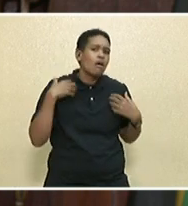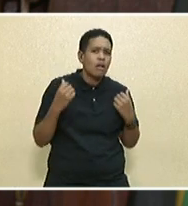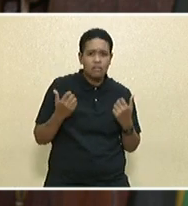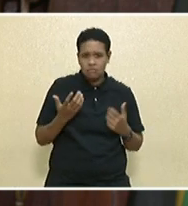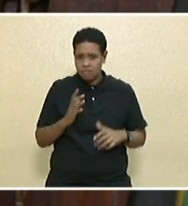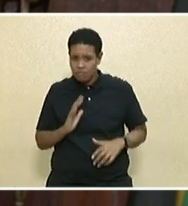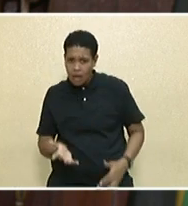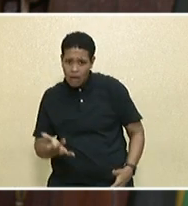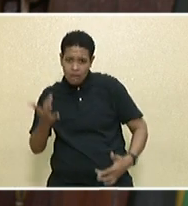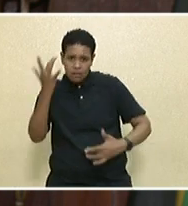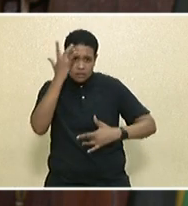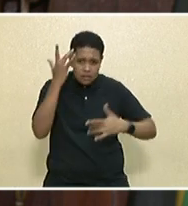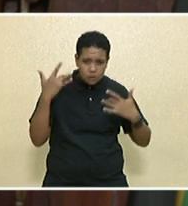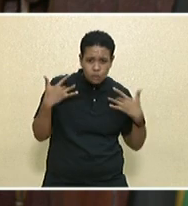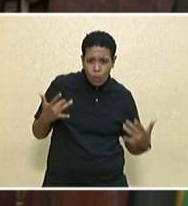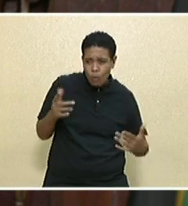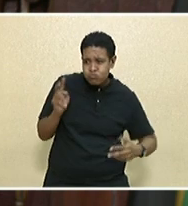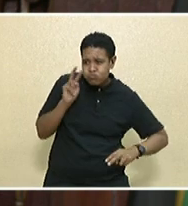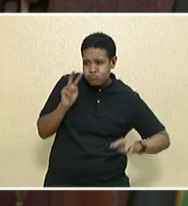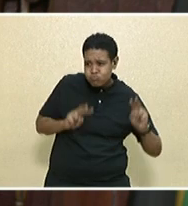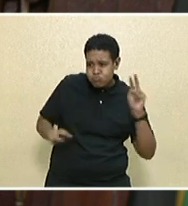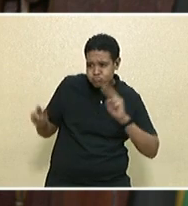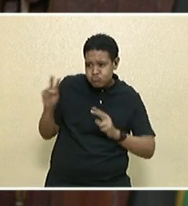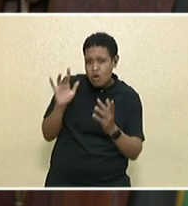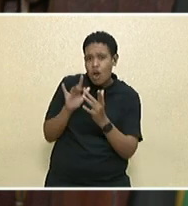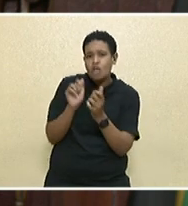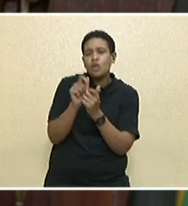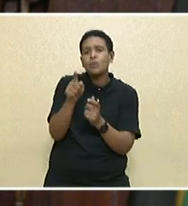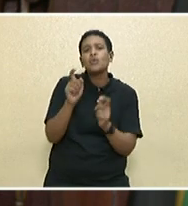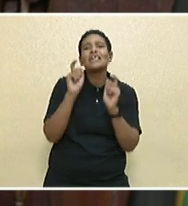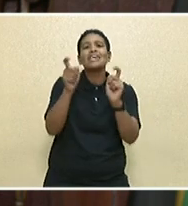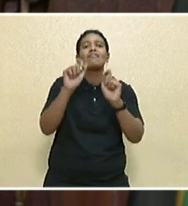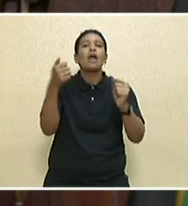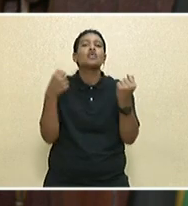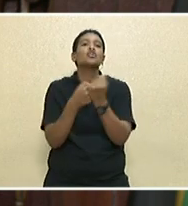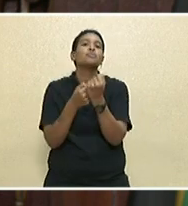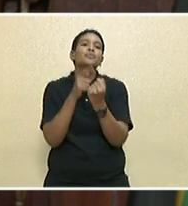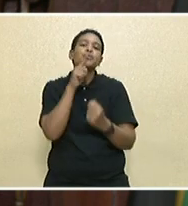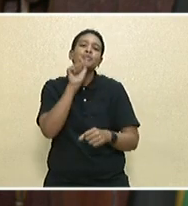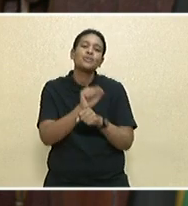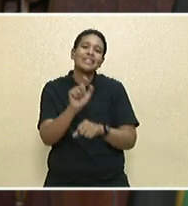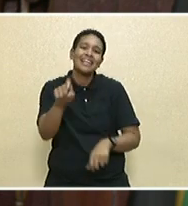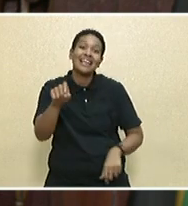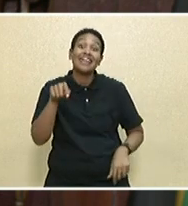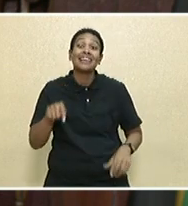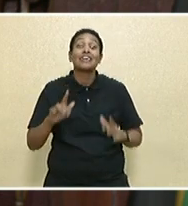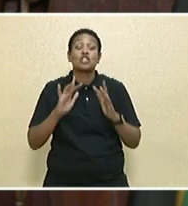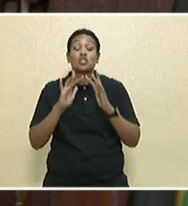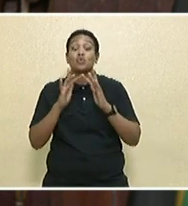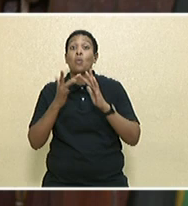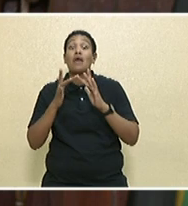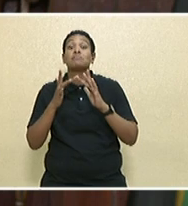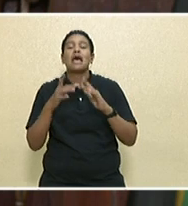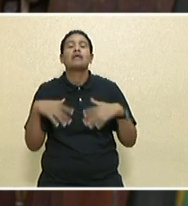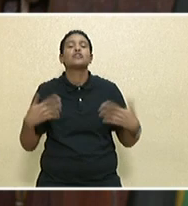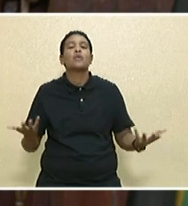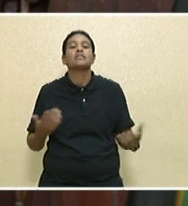status and be in touch with you to give you any support that you would need. This website